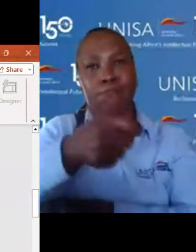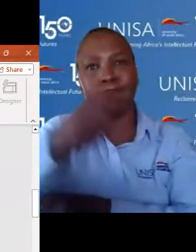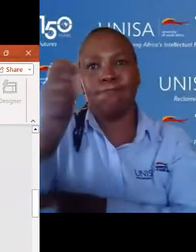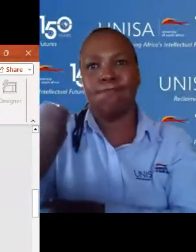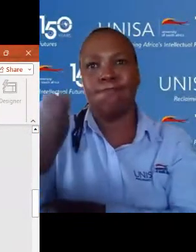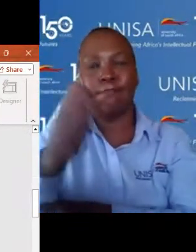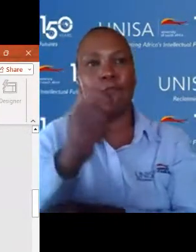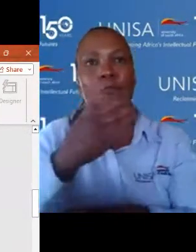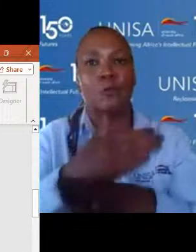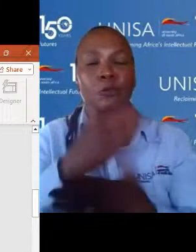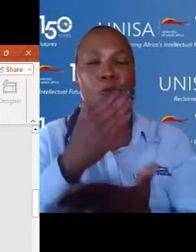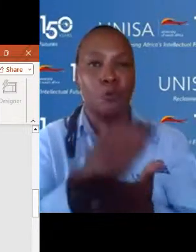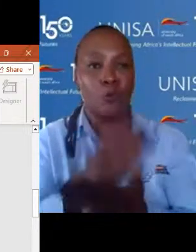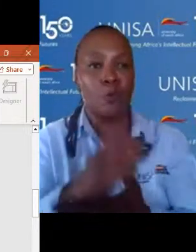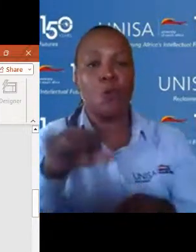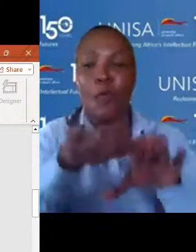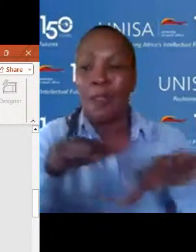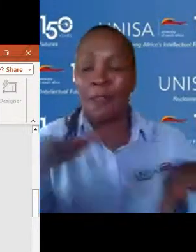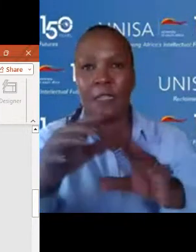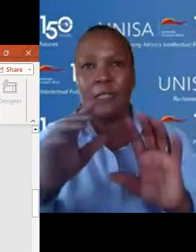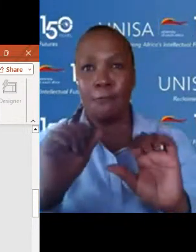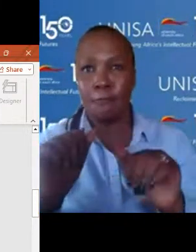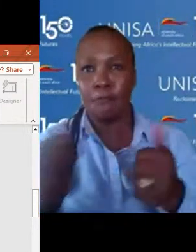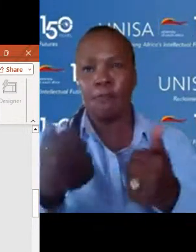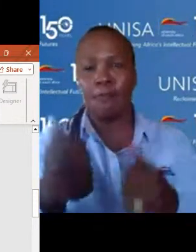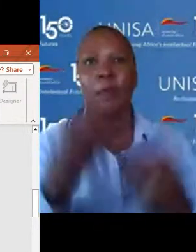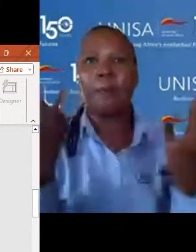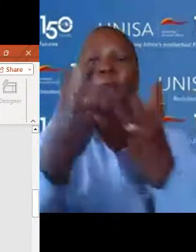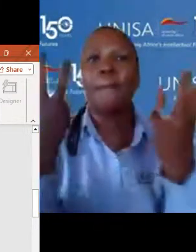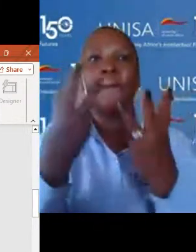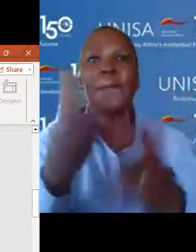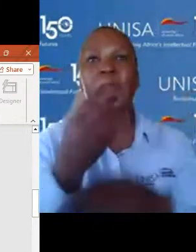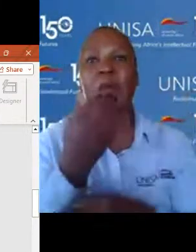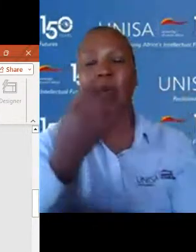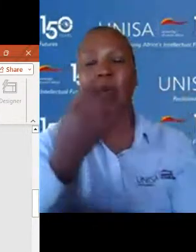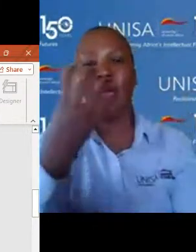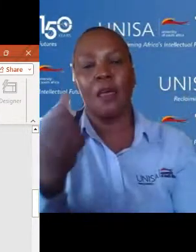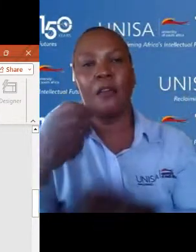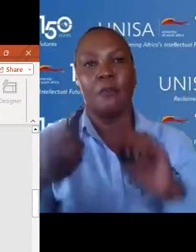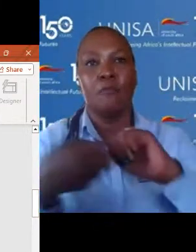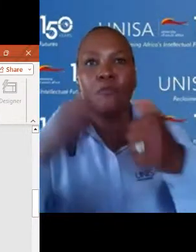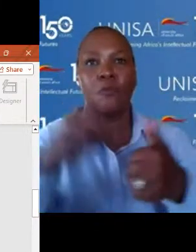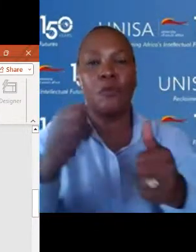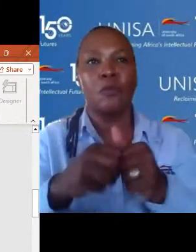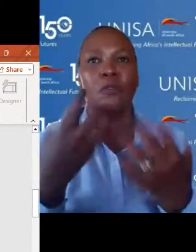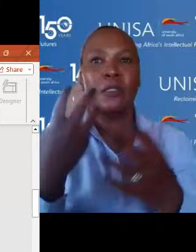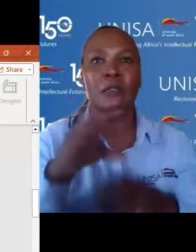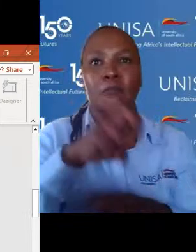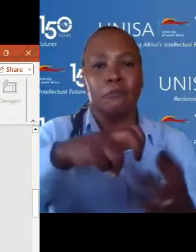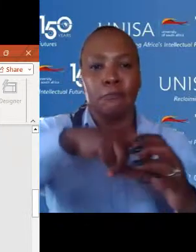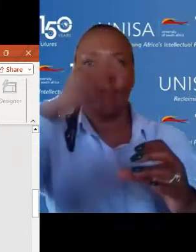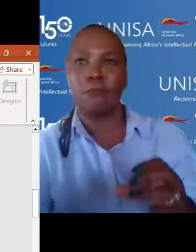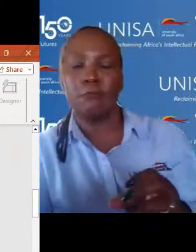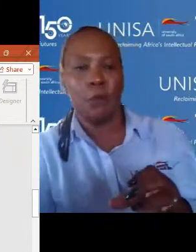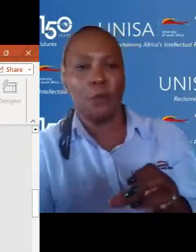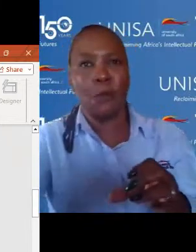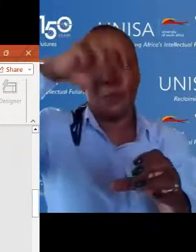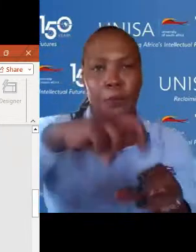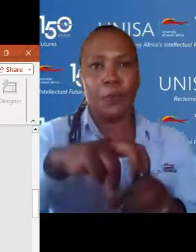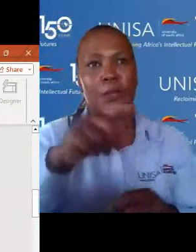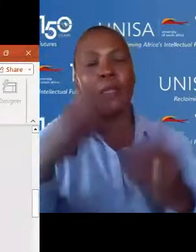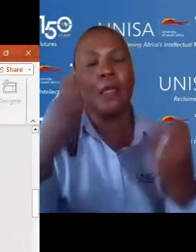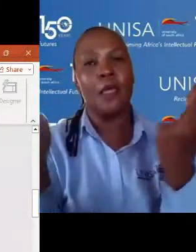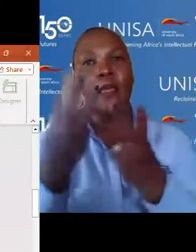your surface. People who have a problem ascending and descending stairs, those are people that are